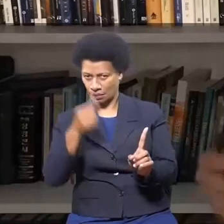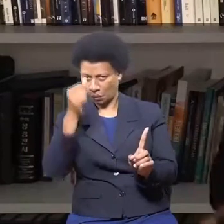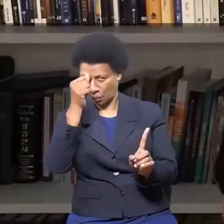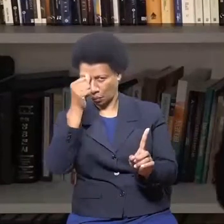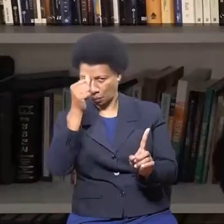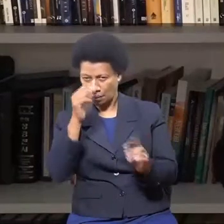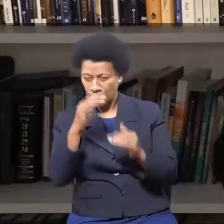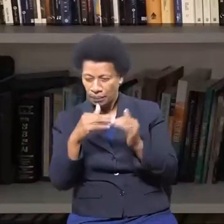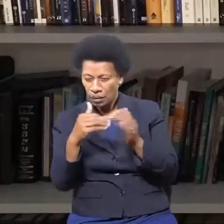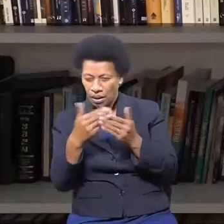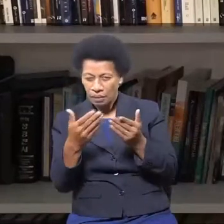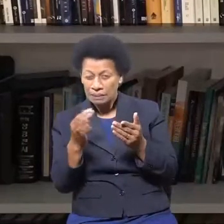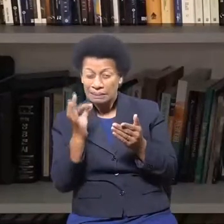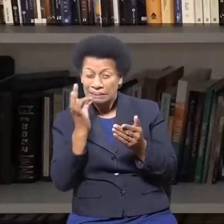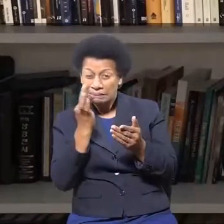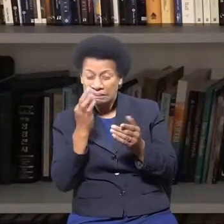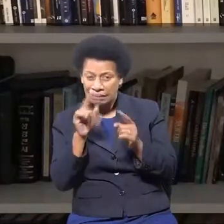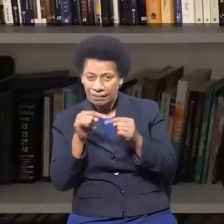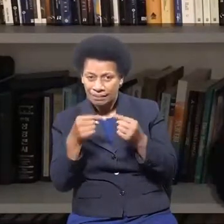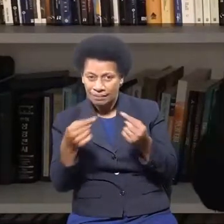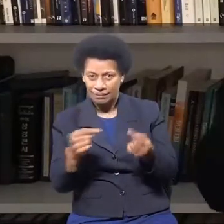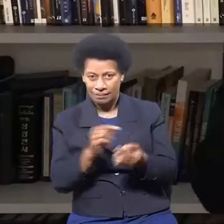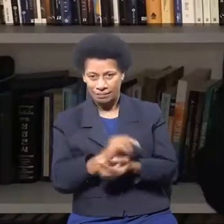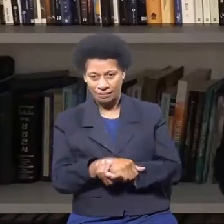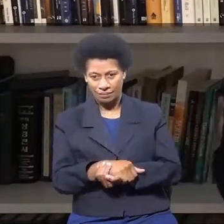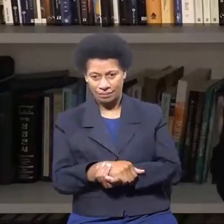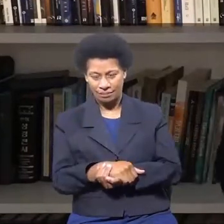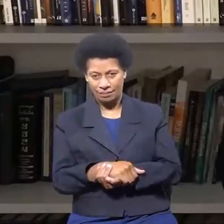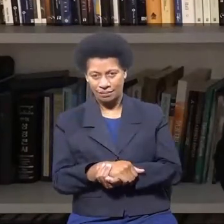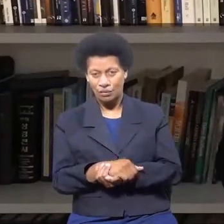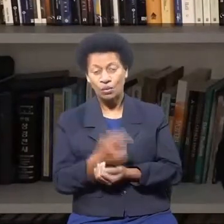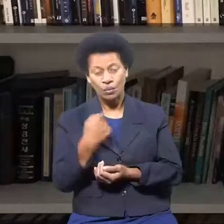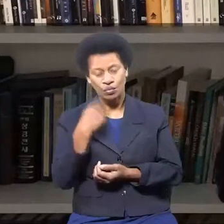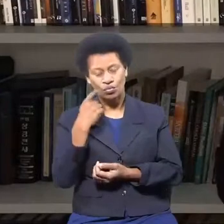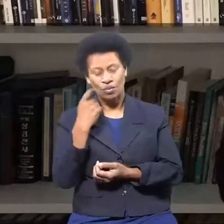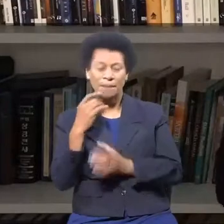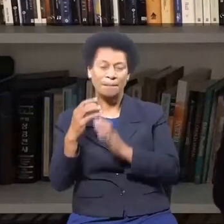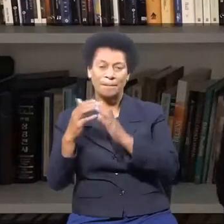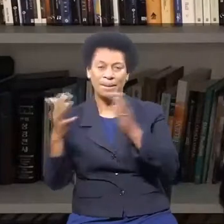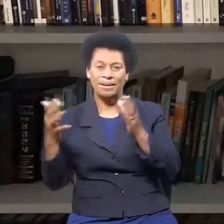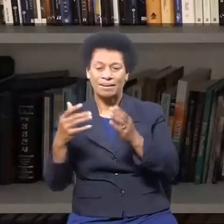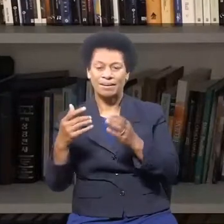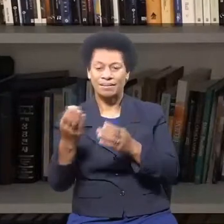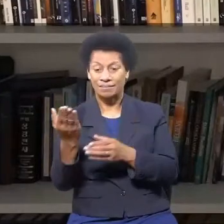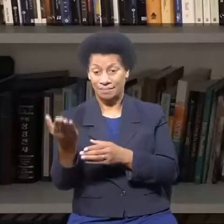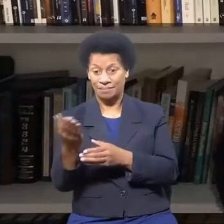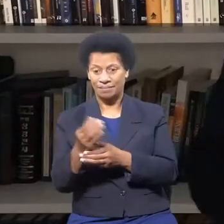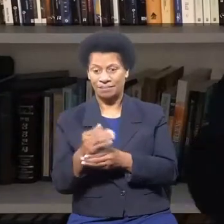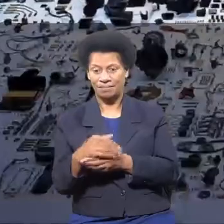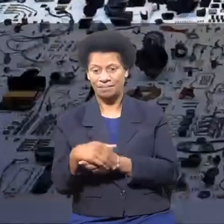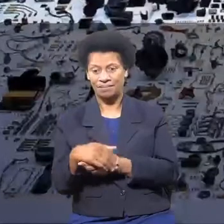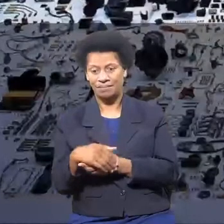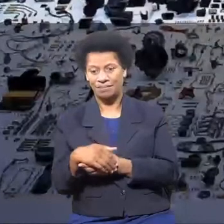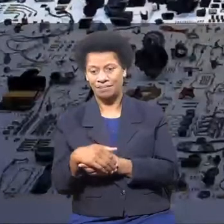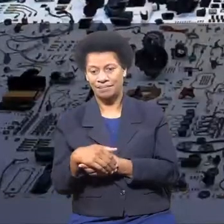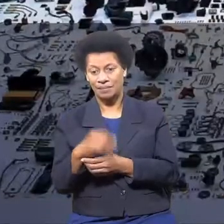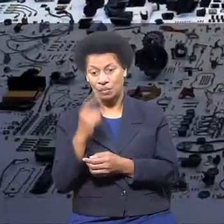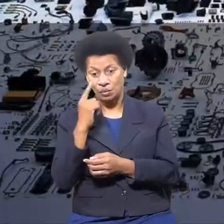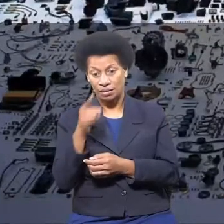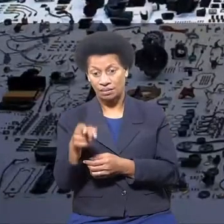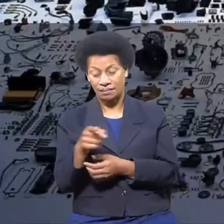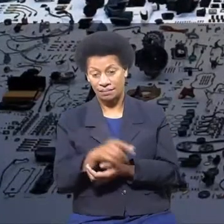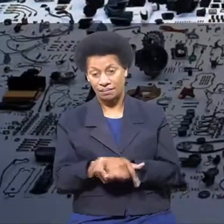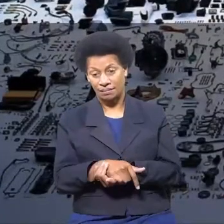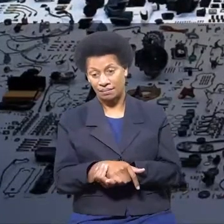build very, very small things. Let's go to something much more bigger that we may be more familiar with, a car. And on